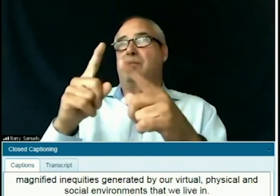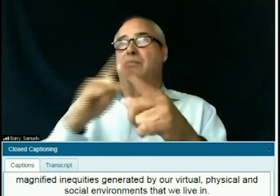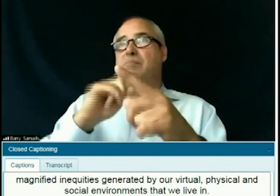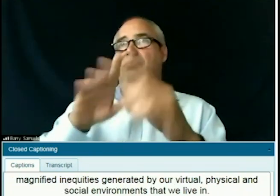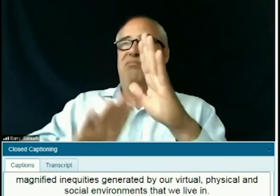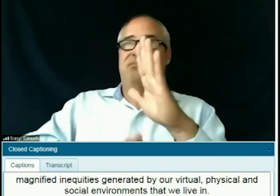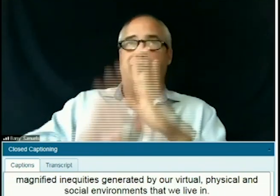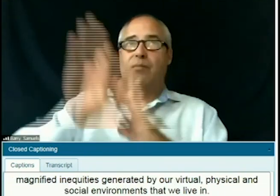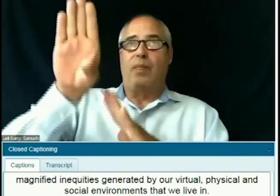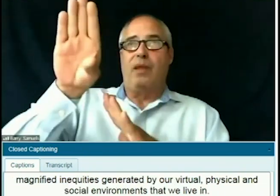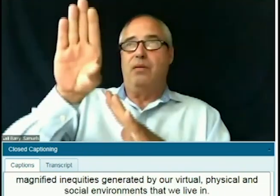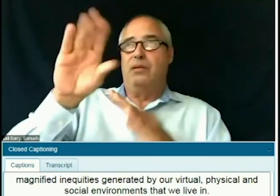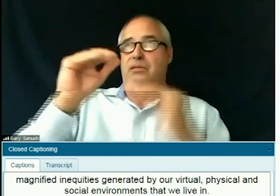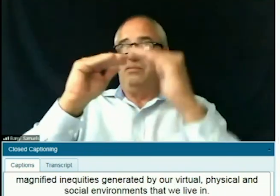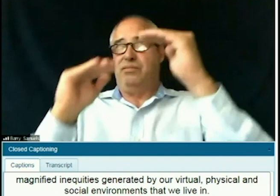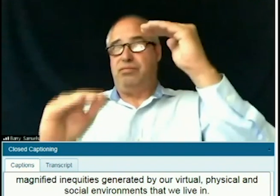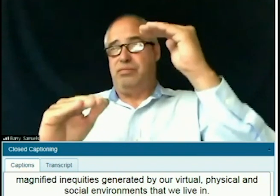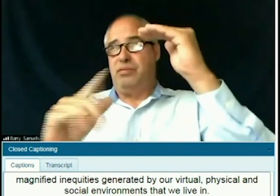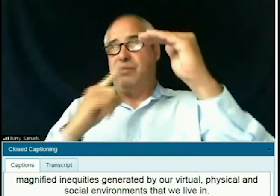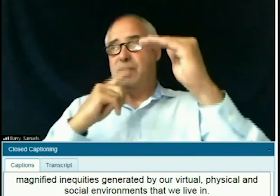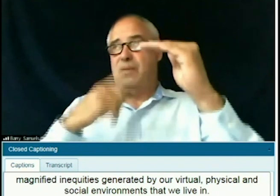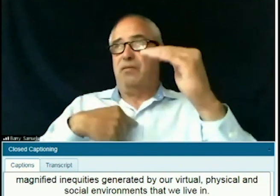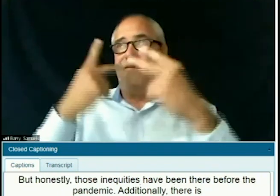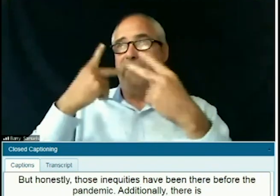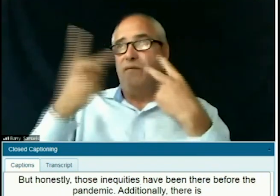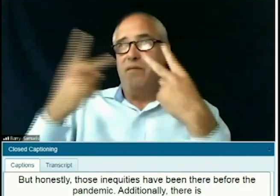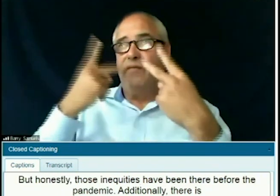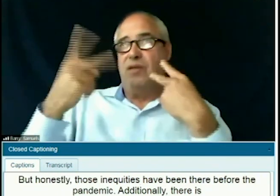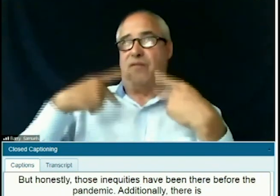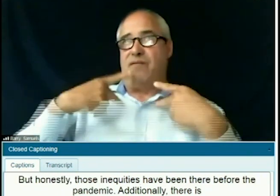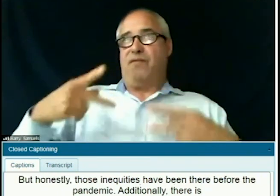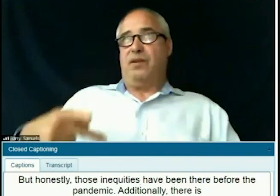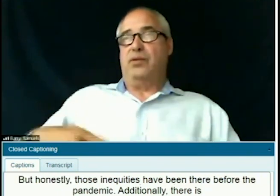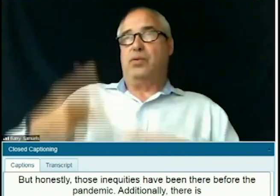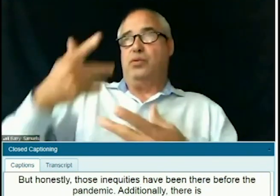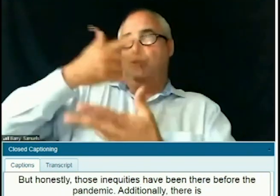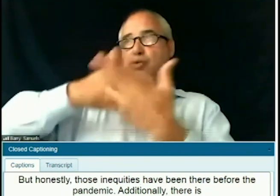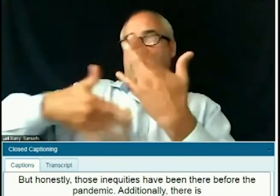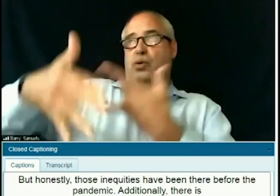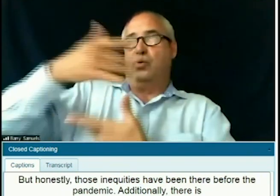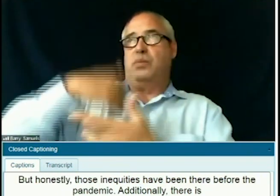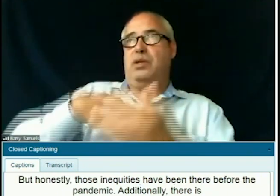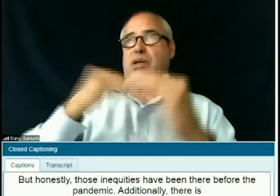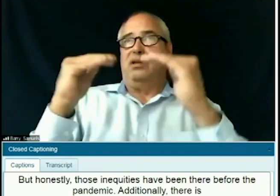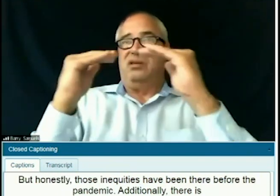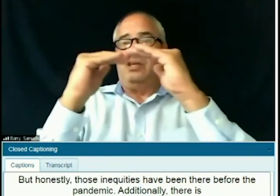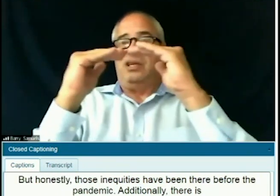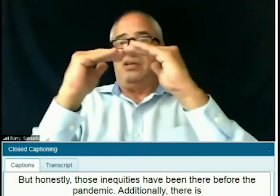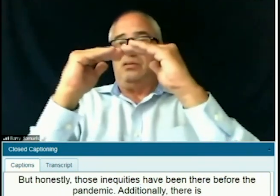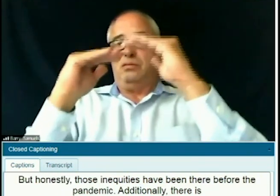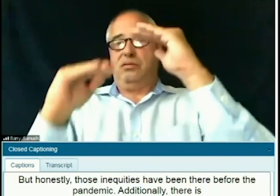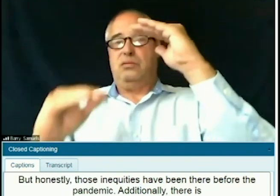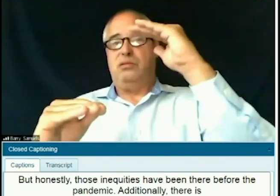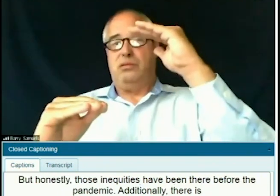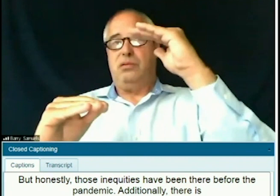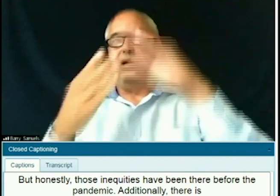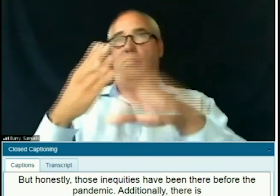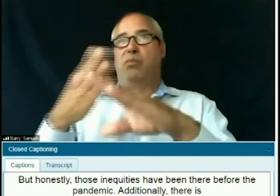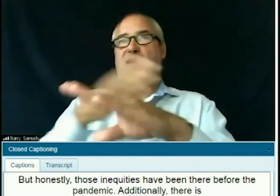generated by our virtual, physical, and social environments that we live in, but honestly, those inequities have been there before the pandemic.